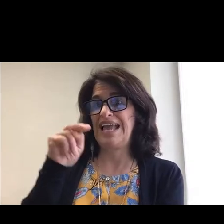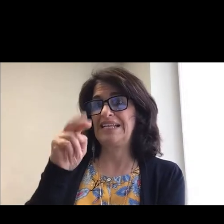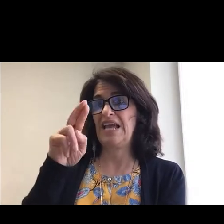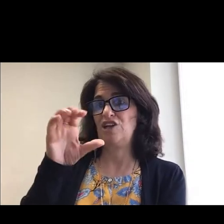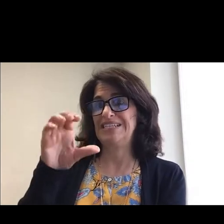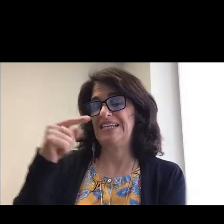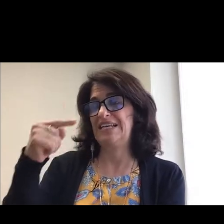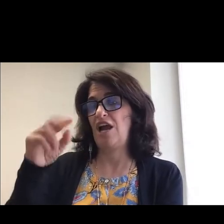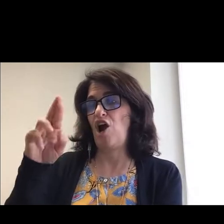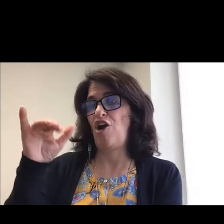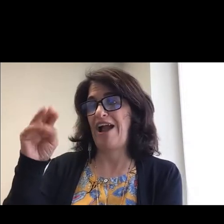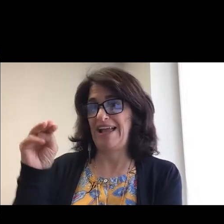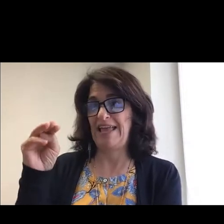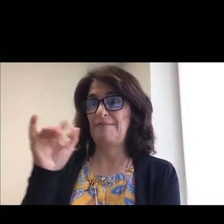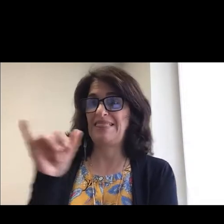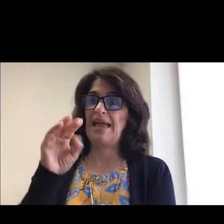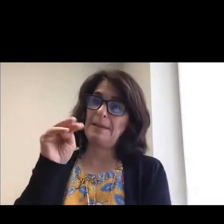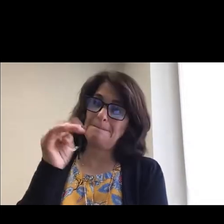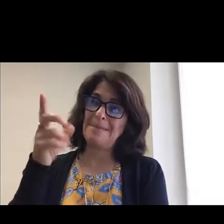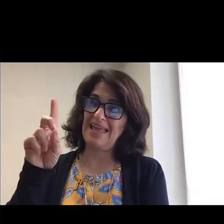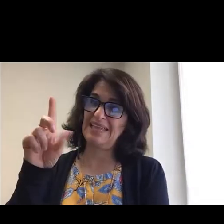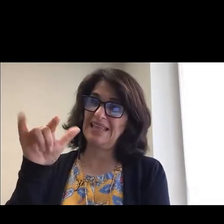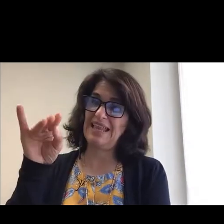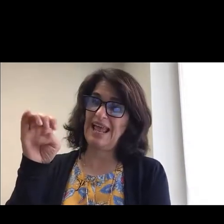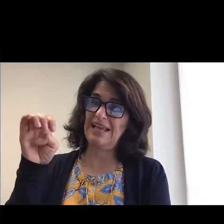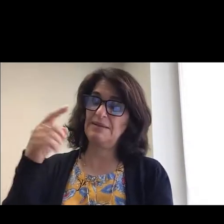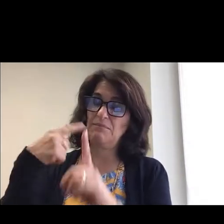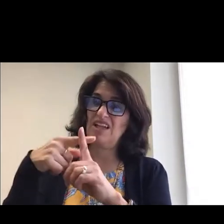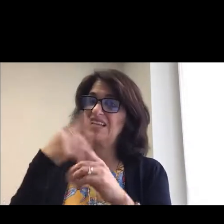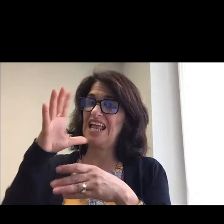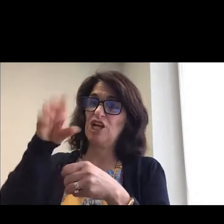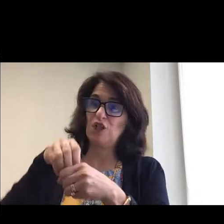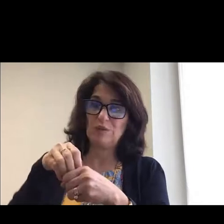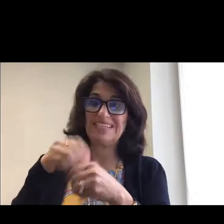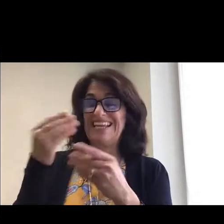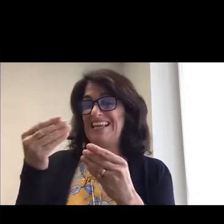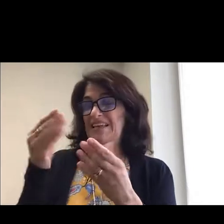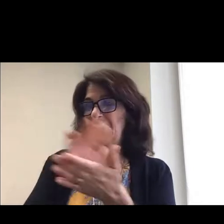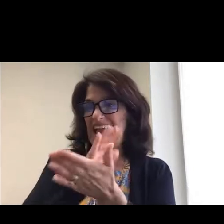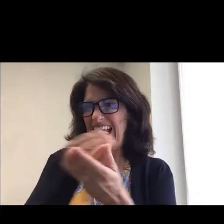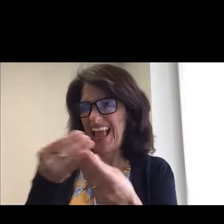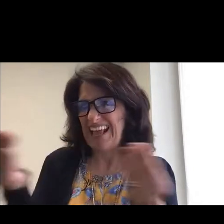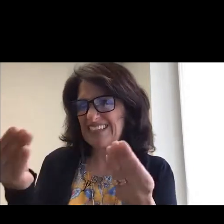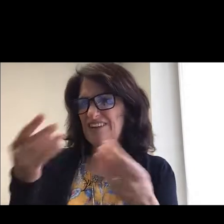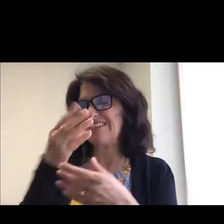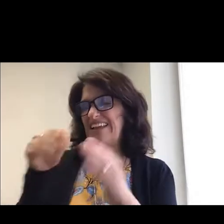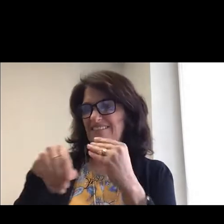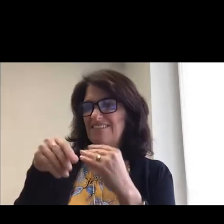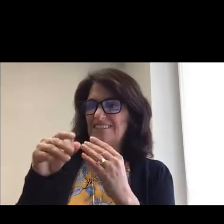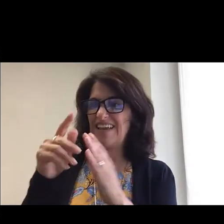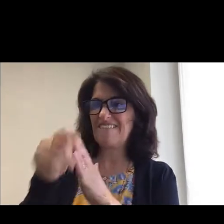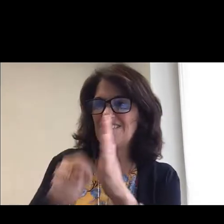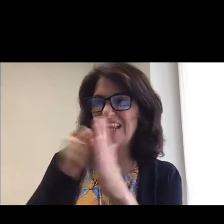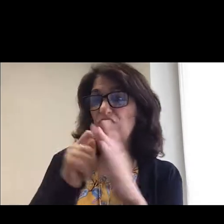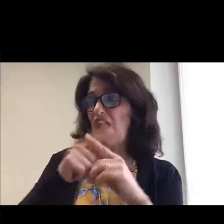project. Like Medline Plus, this includes handouts, videos, and other materials, and it's sorted by different